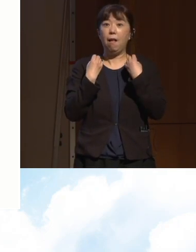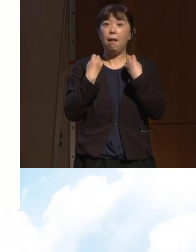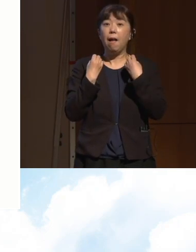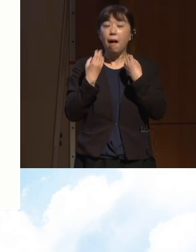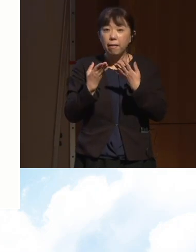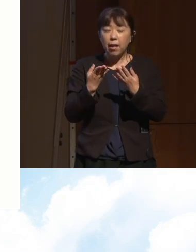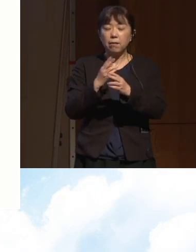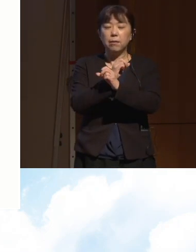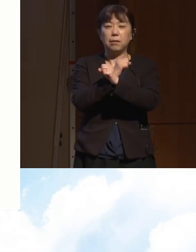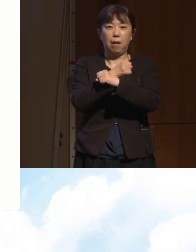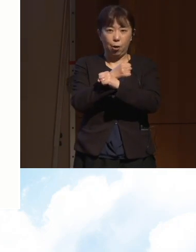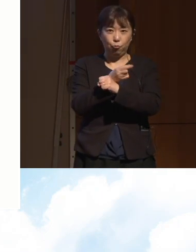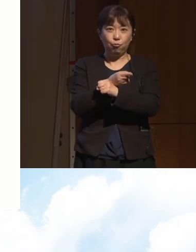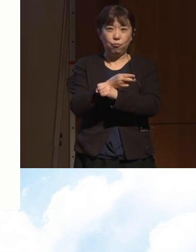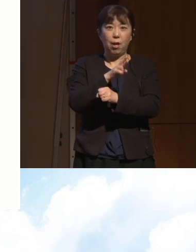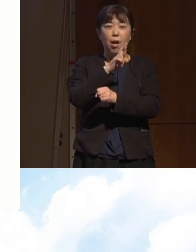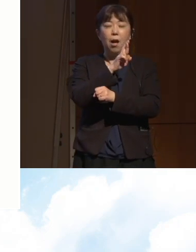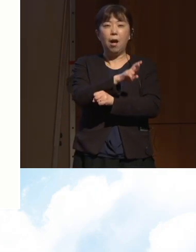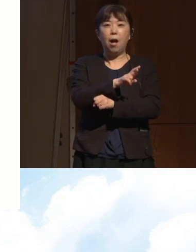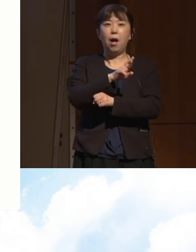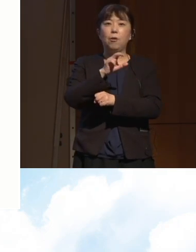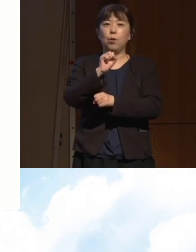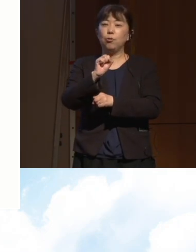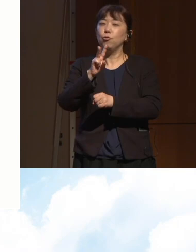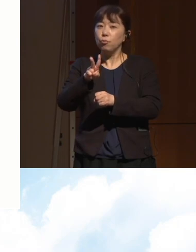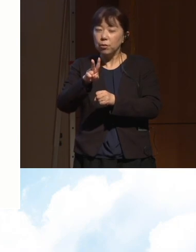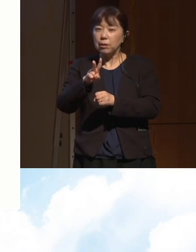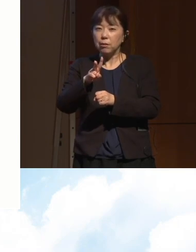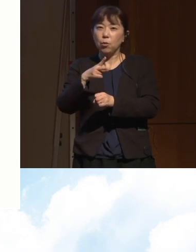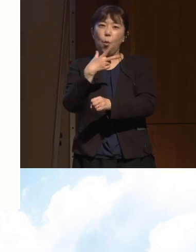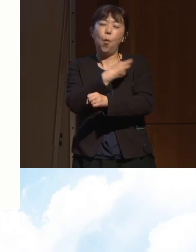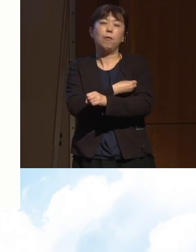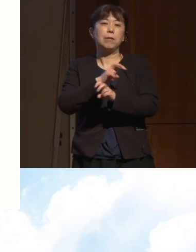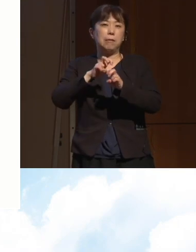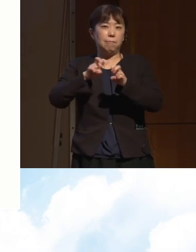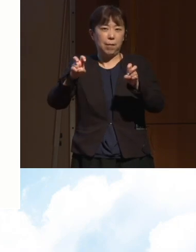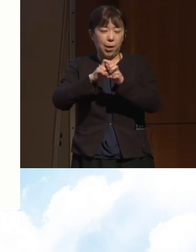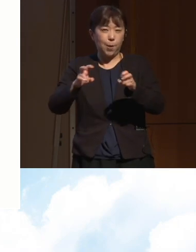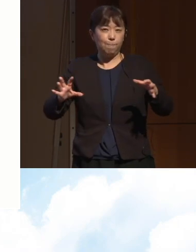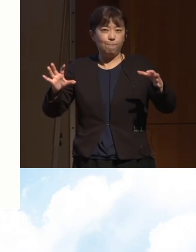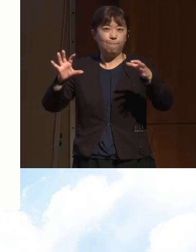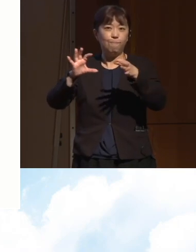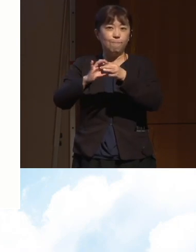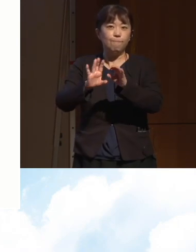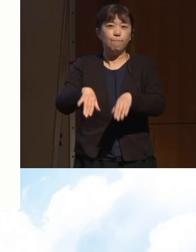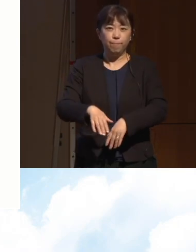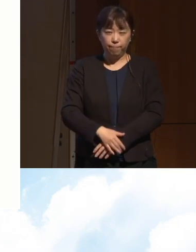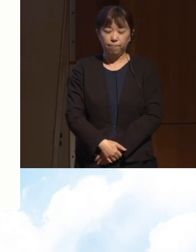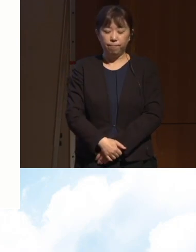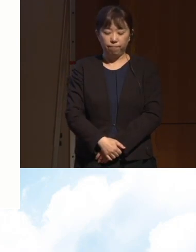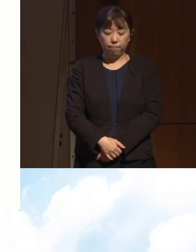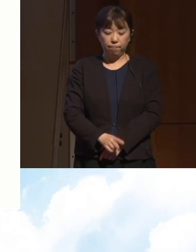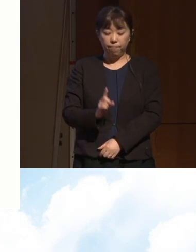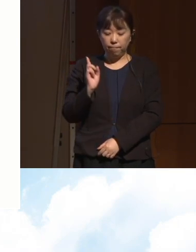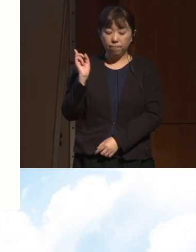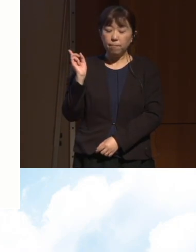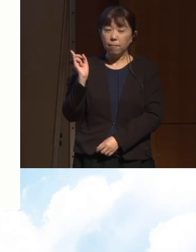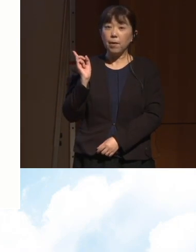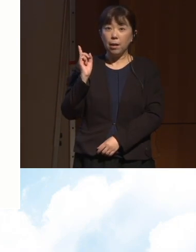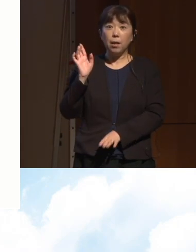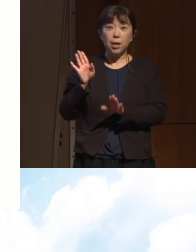for RSV. More importantly, it served as the basis for the vaccine